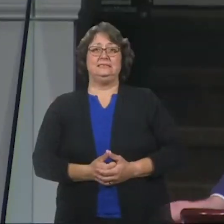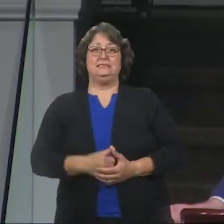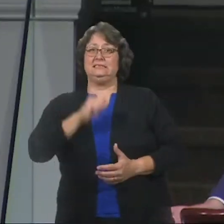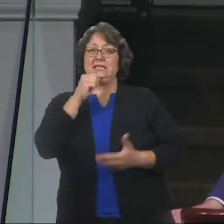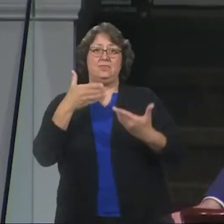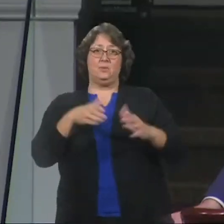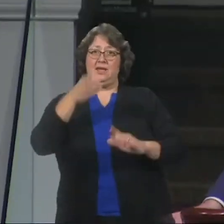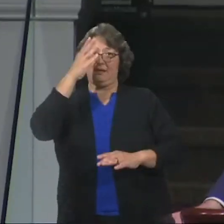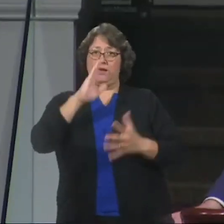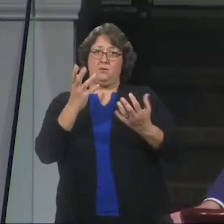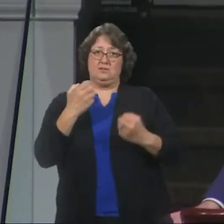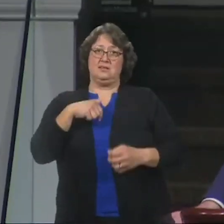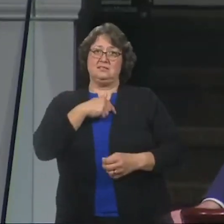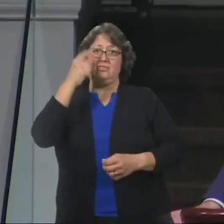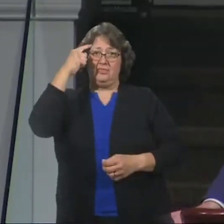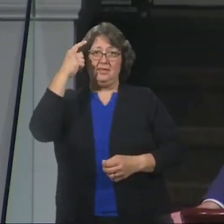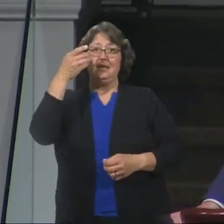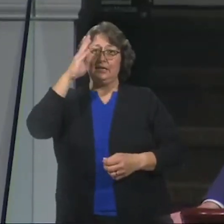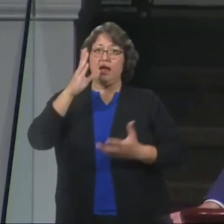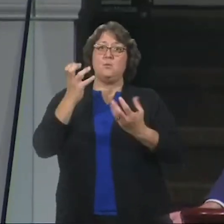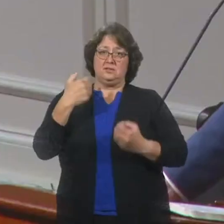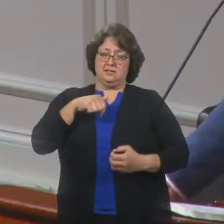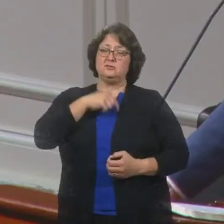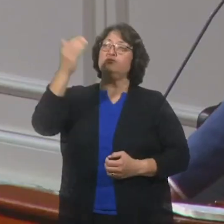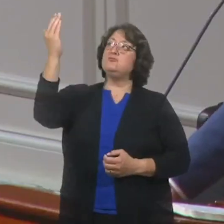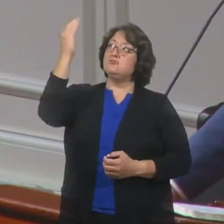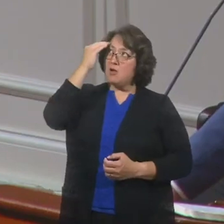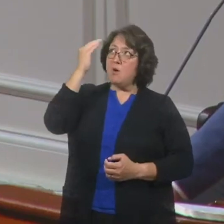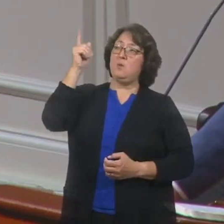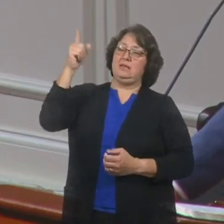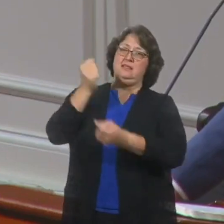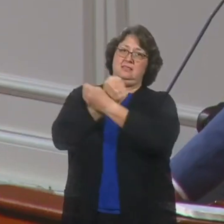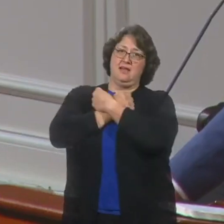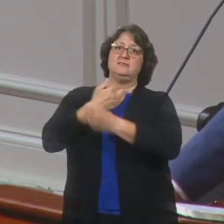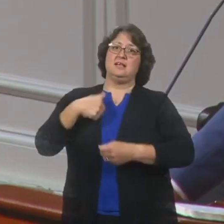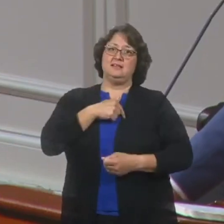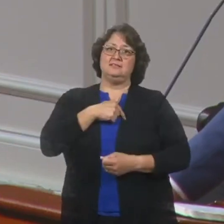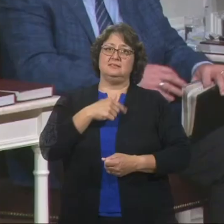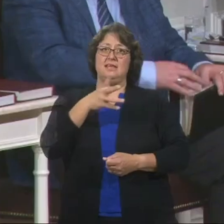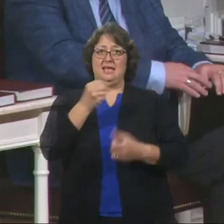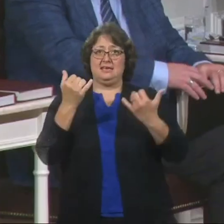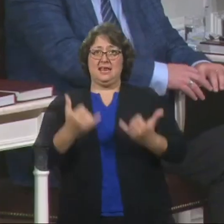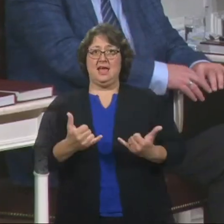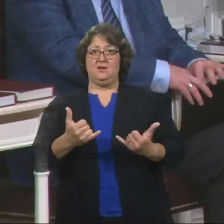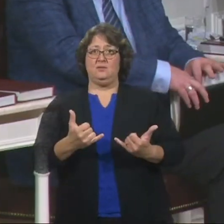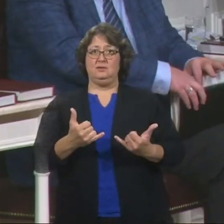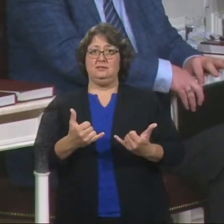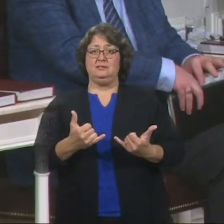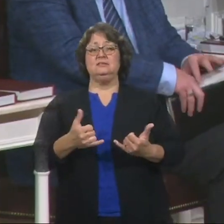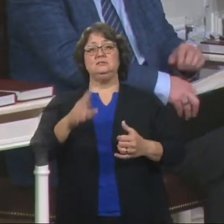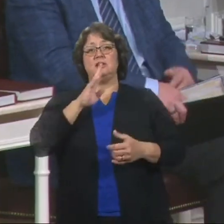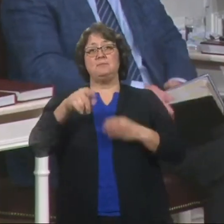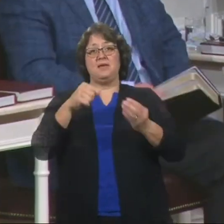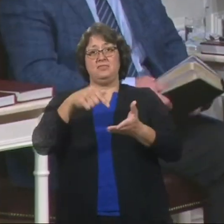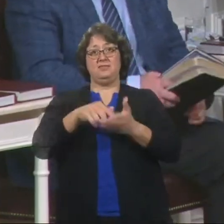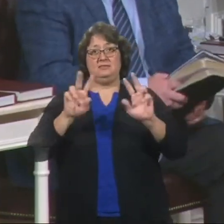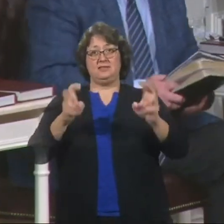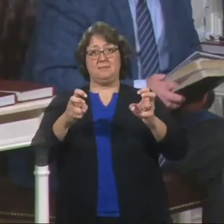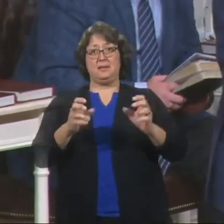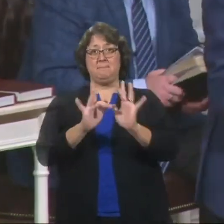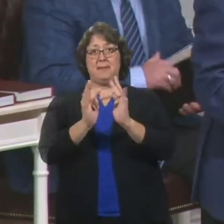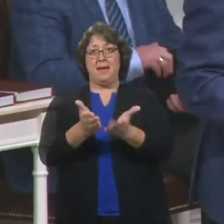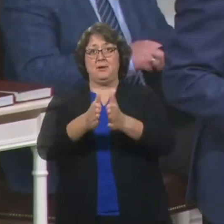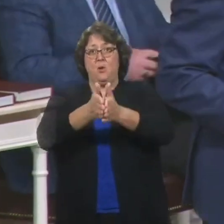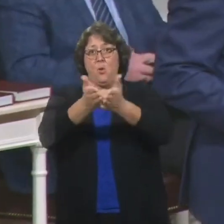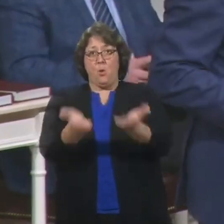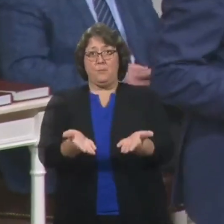That's not the way God wants us to think. He wants us to know that he loves us. Well, let's talk about this topic. You'll need to get your Bible open. Everybody get